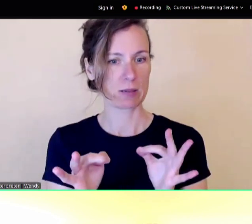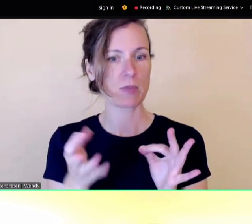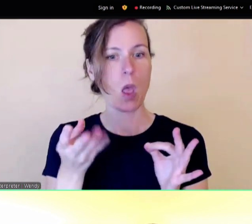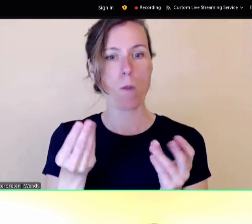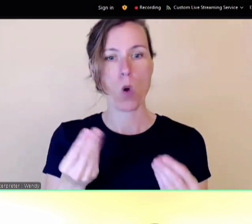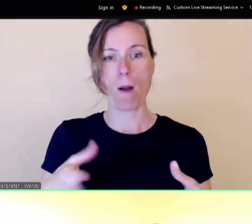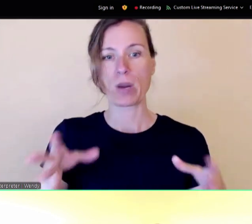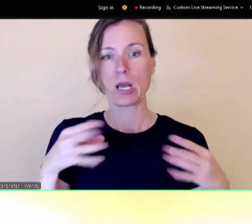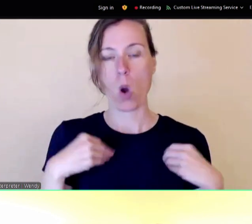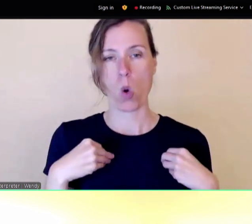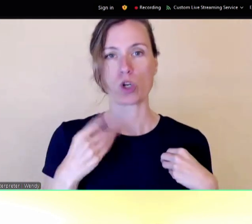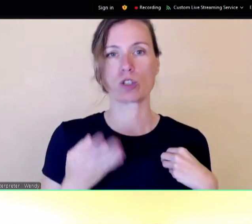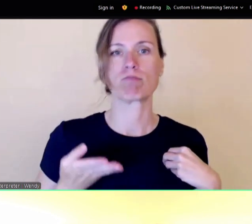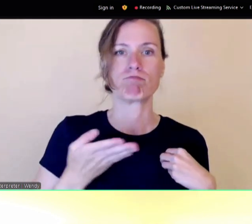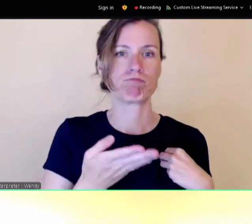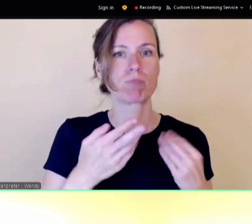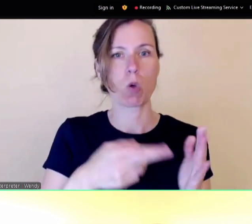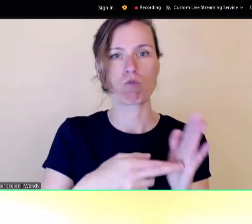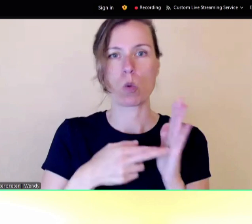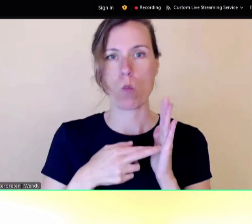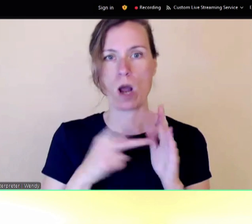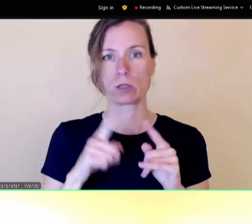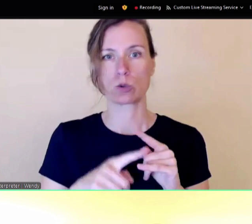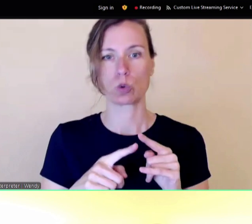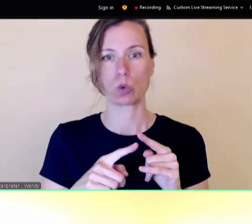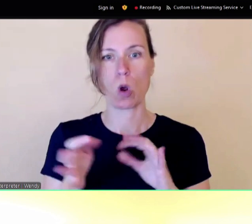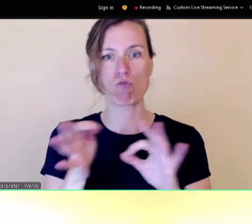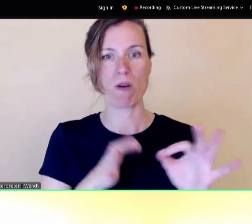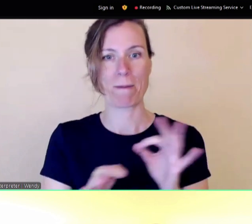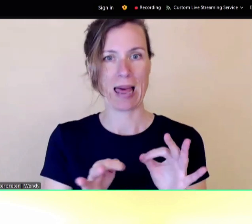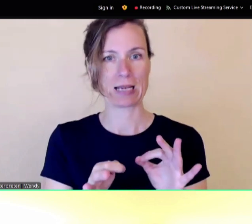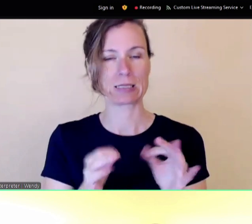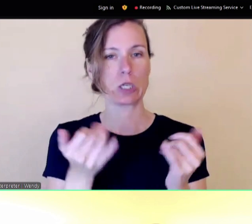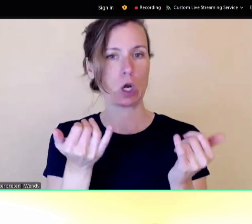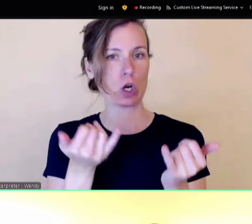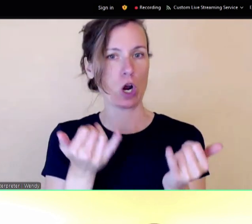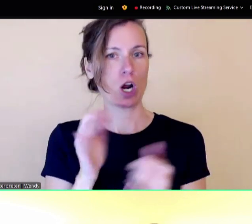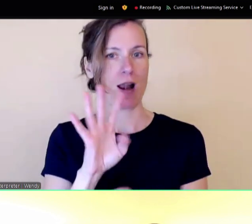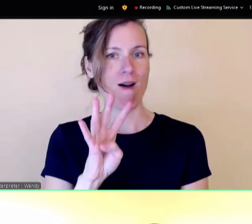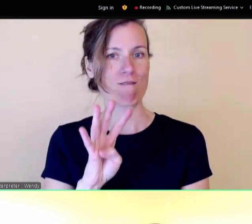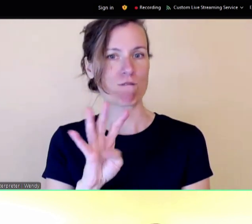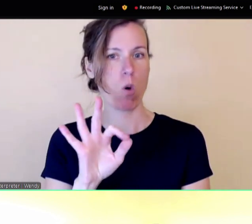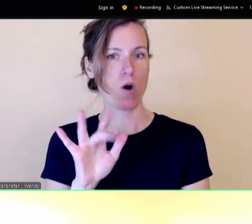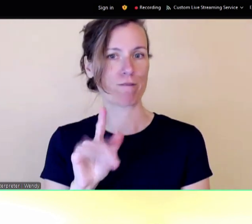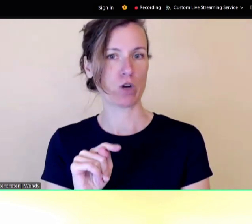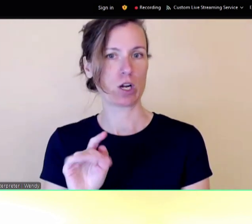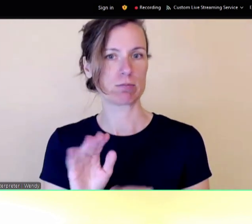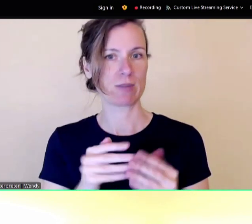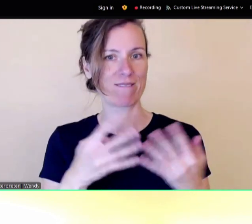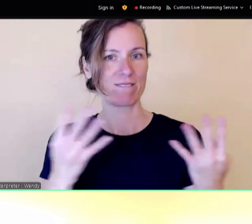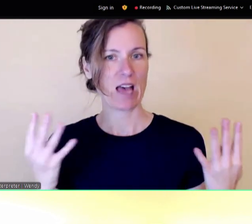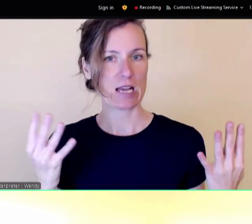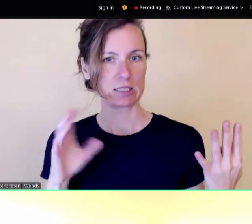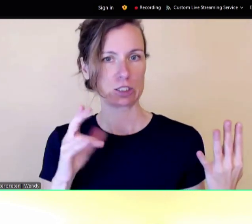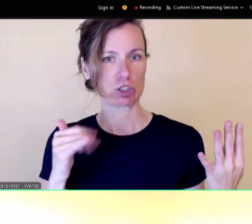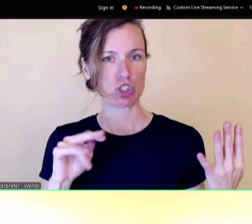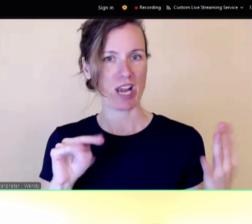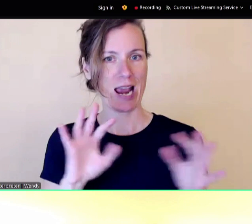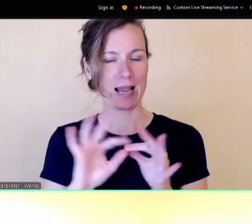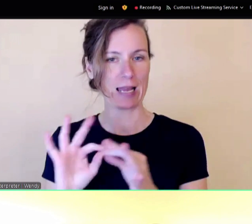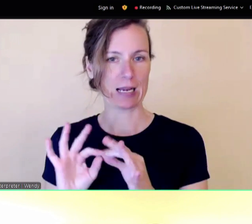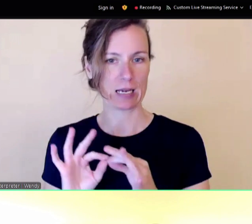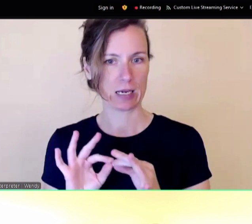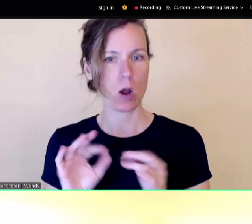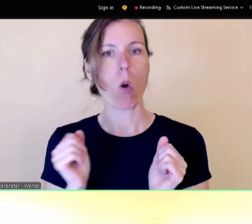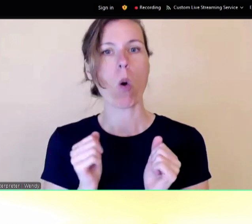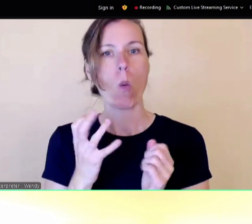have submitted a request to replace their existing 4-foot chain link fence with a 4-foot wood